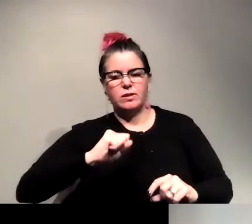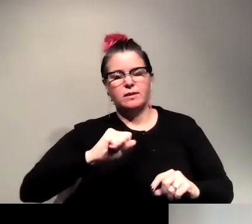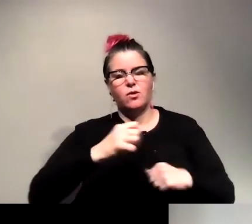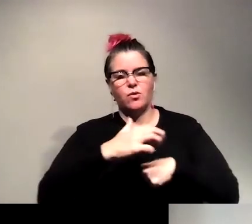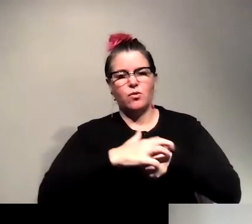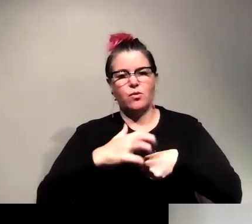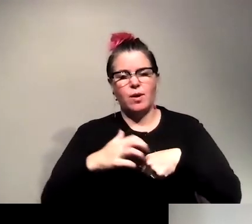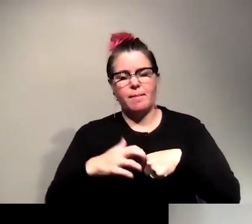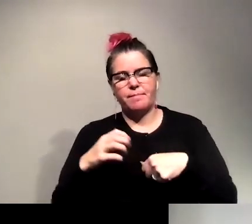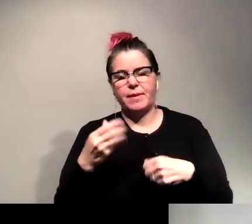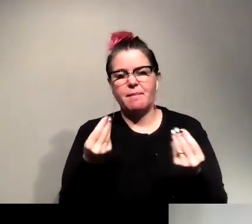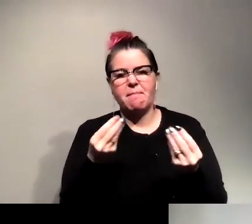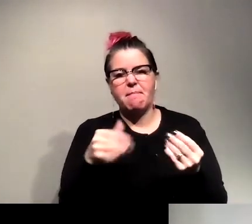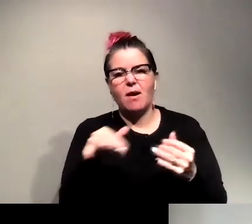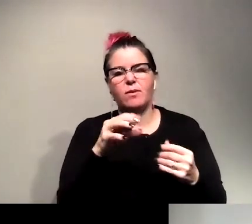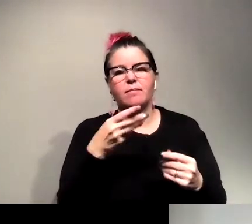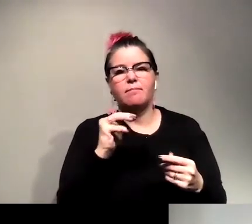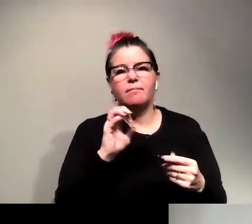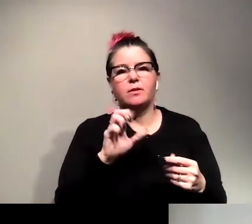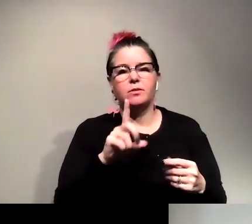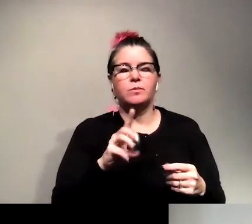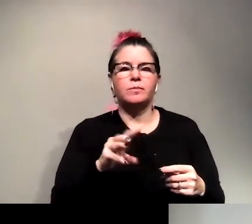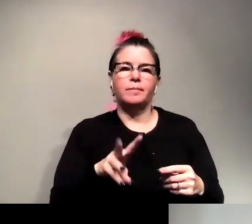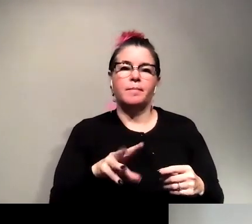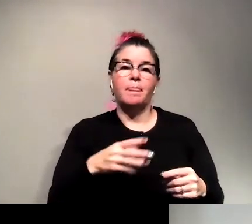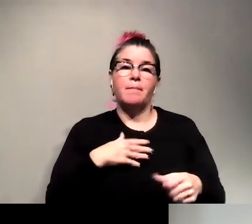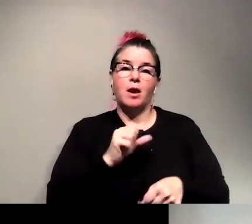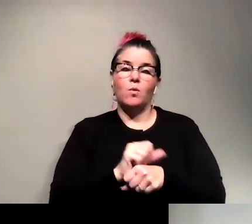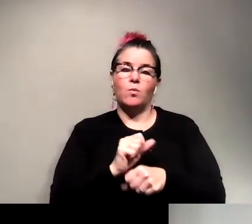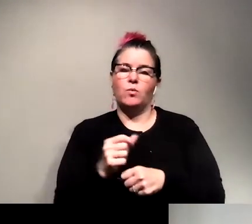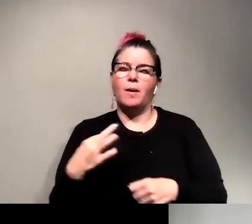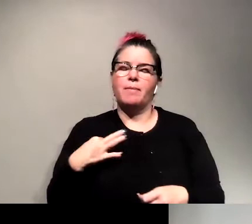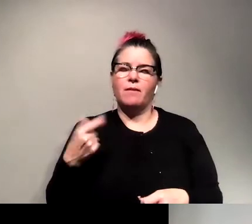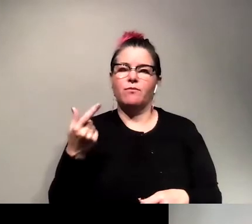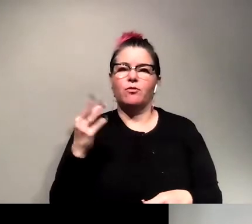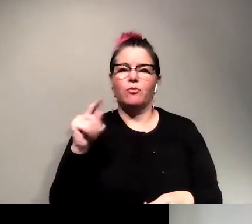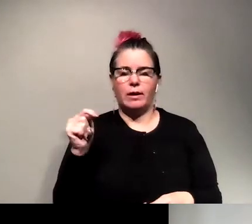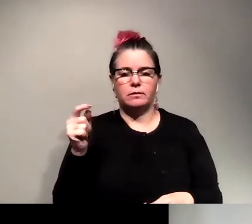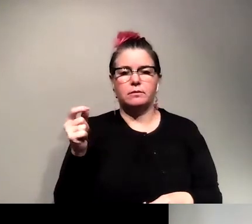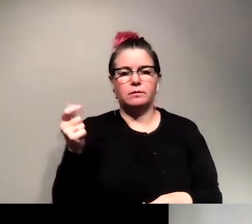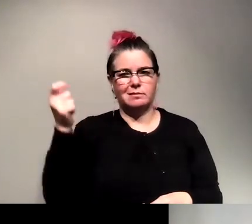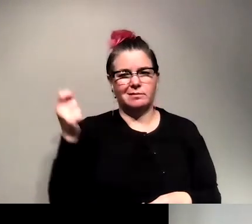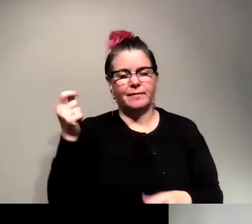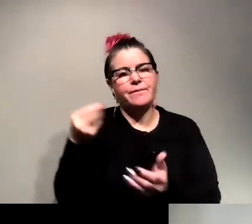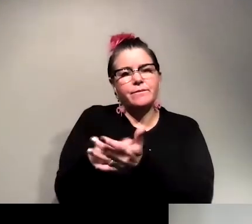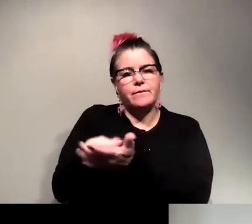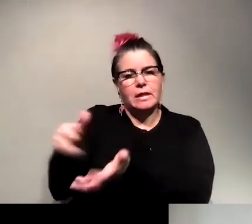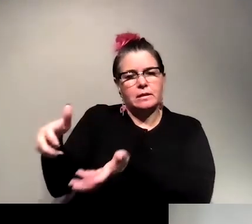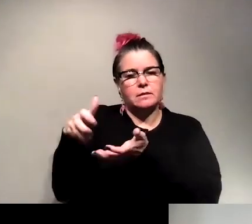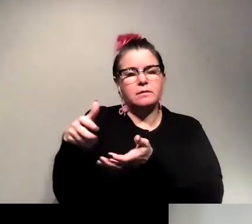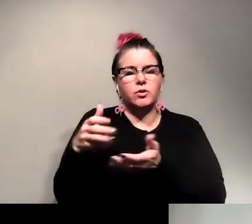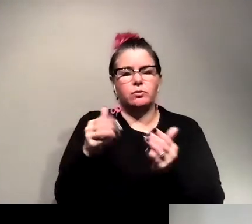powdery mildew. In the case of my work, we did apply for a grant, so research funding to address that